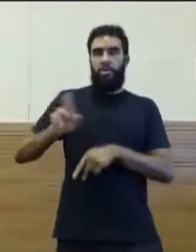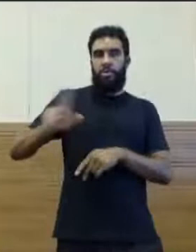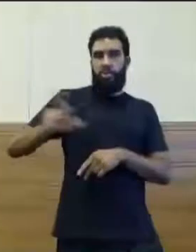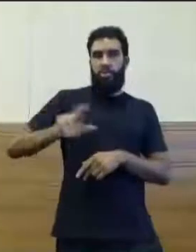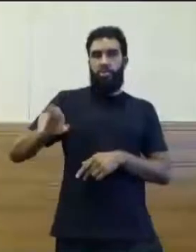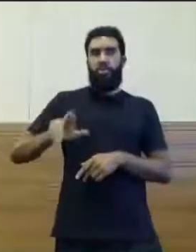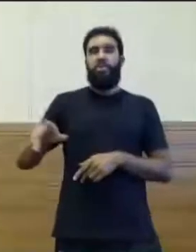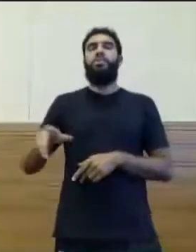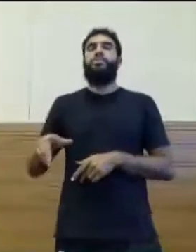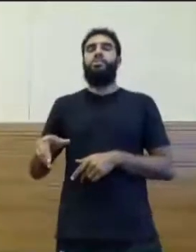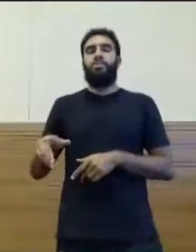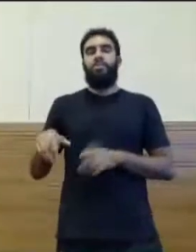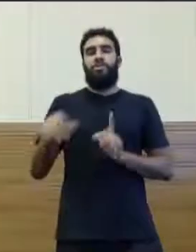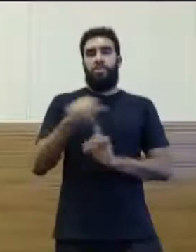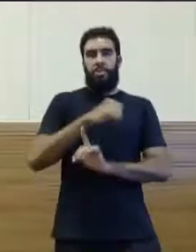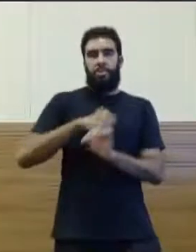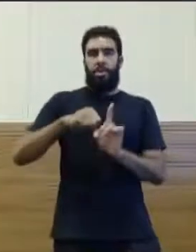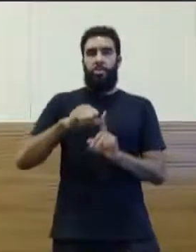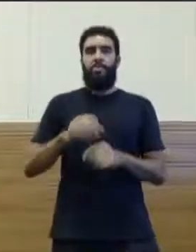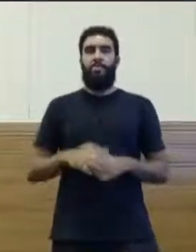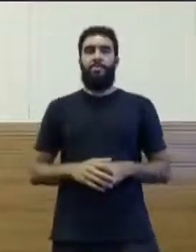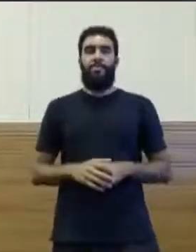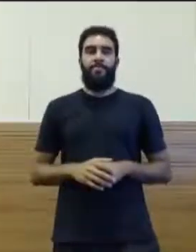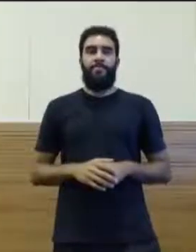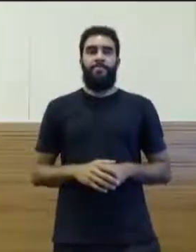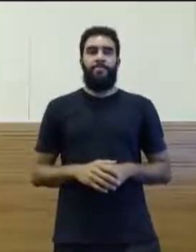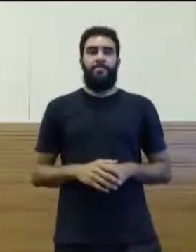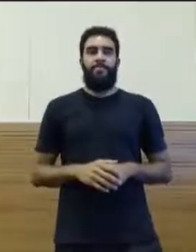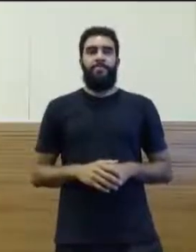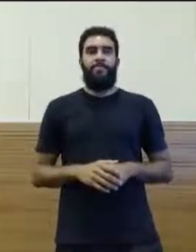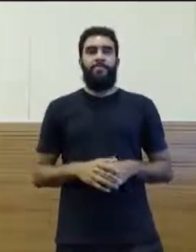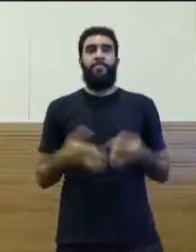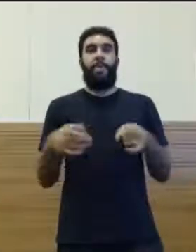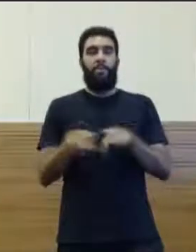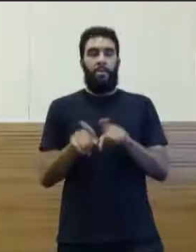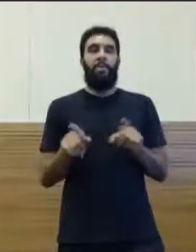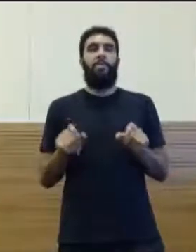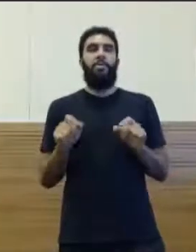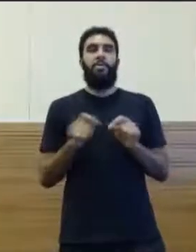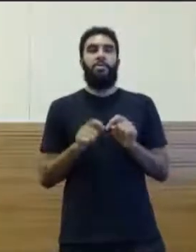with populations of different socioeconomic levels.